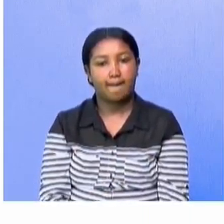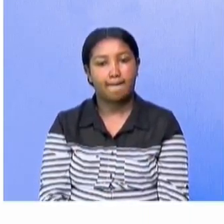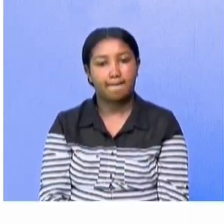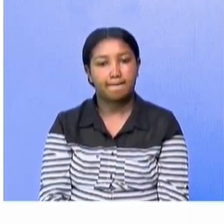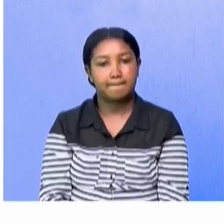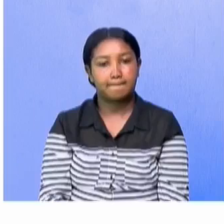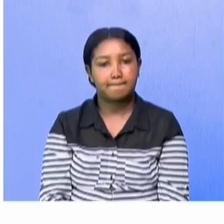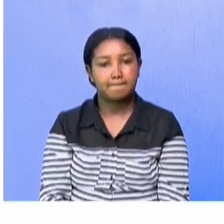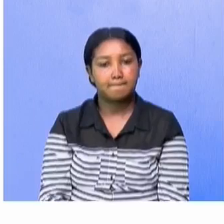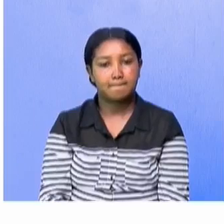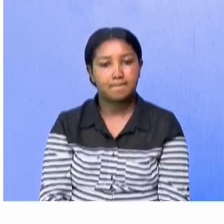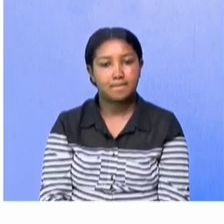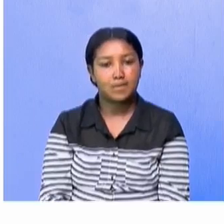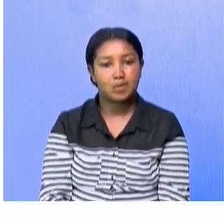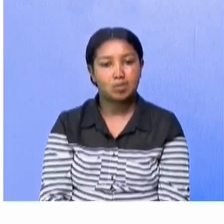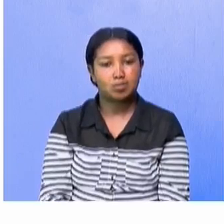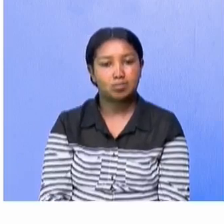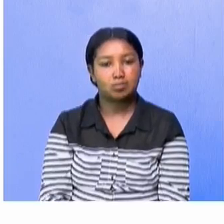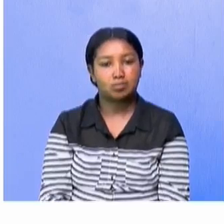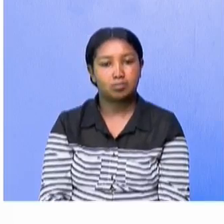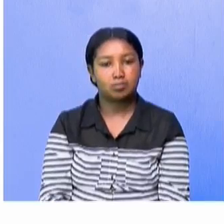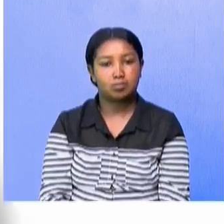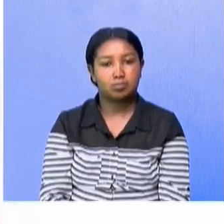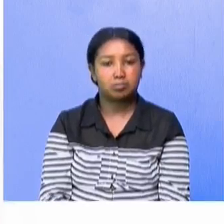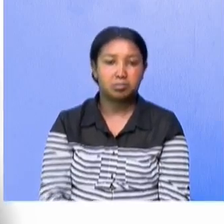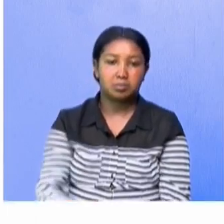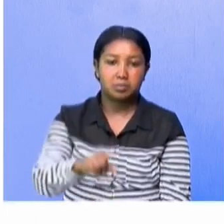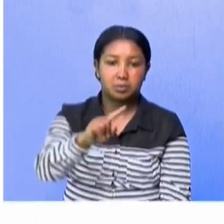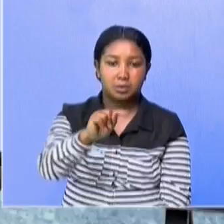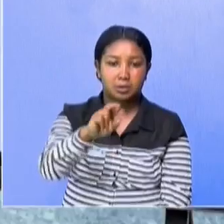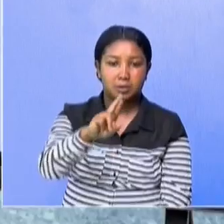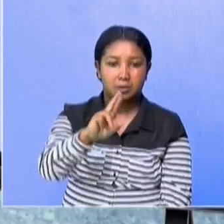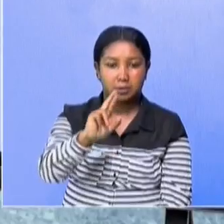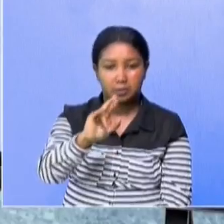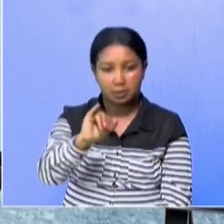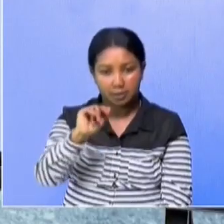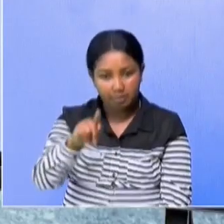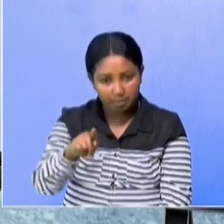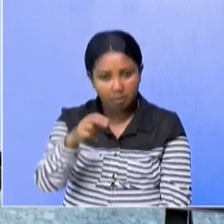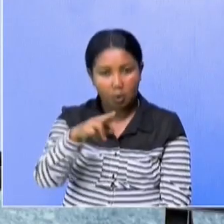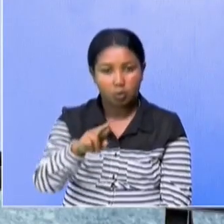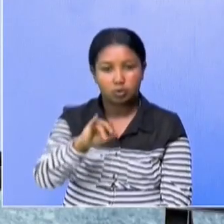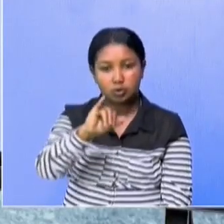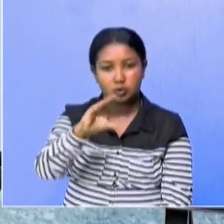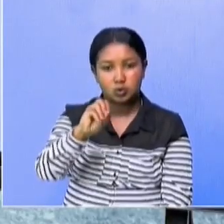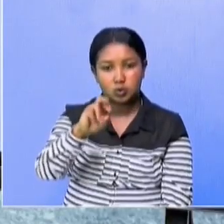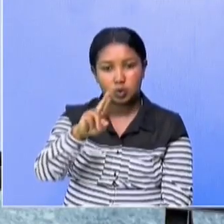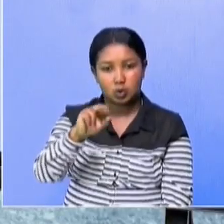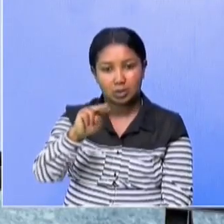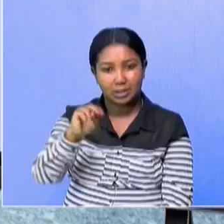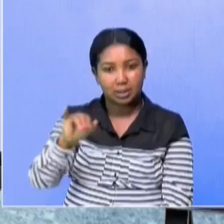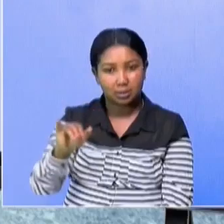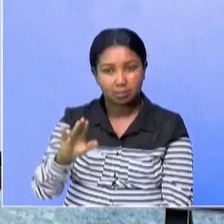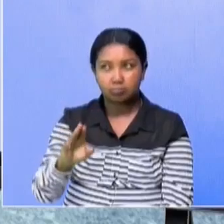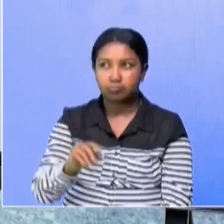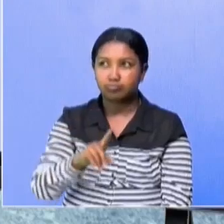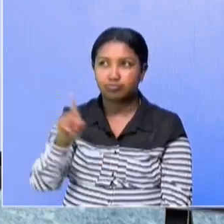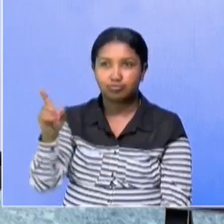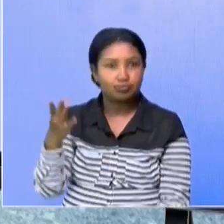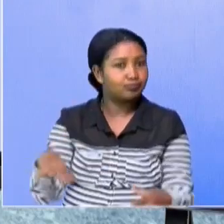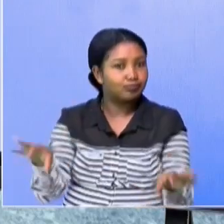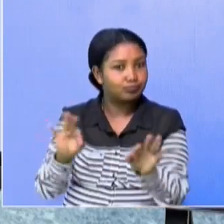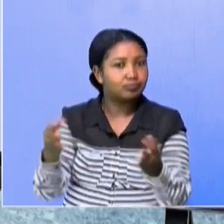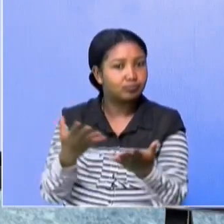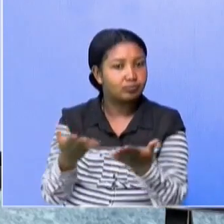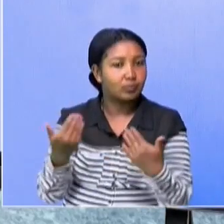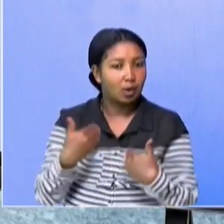trip or journey. They are both same. What do you need? There are a lot of materials that are necessary